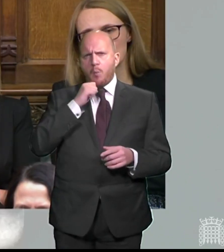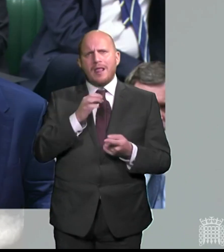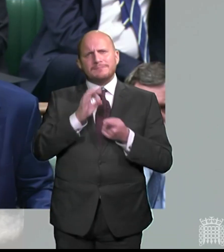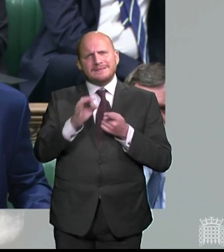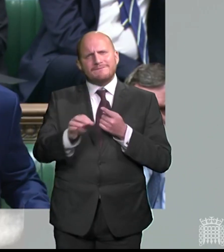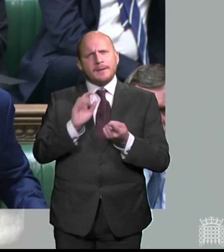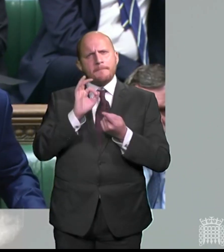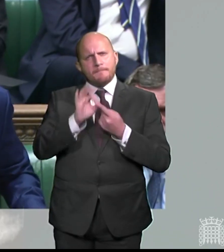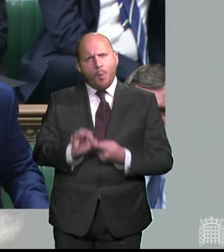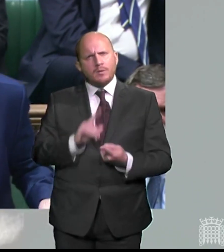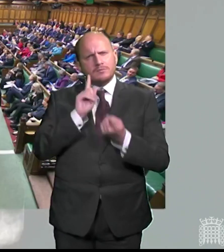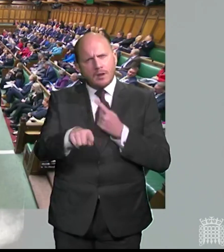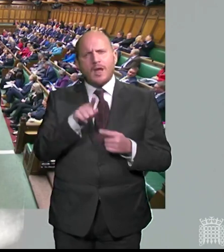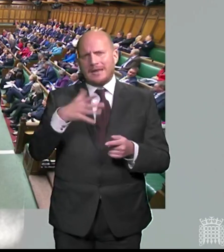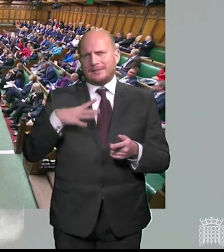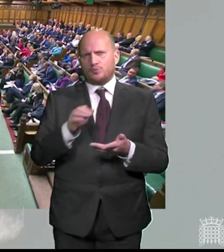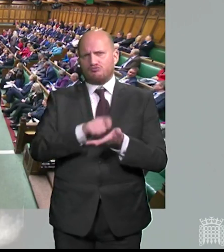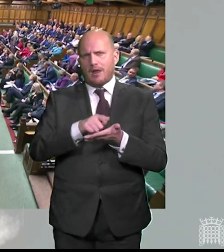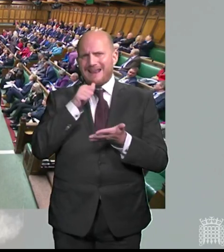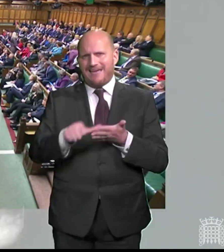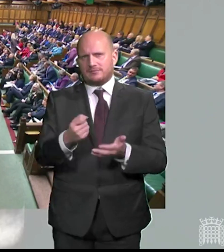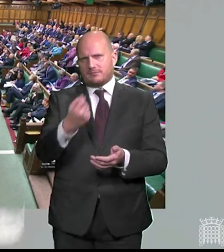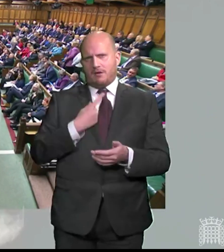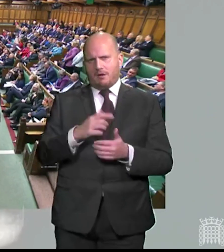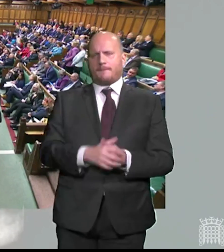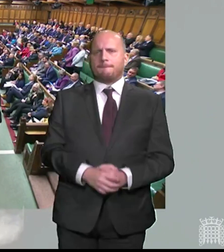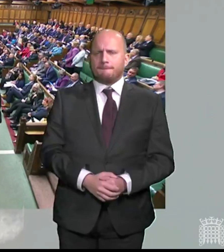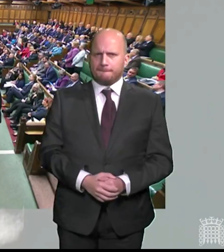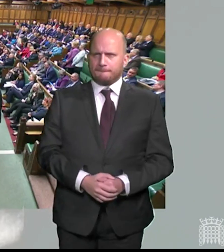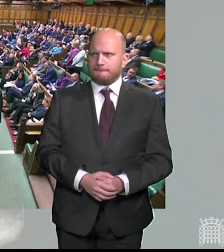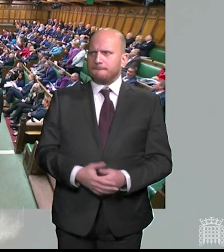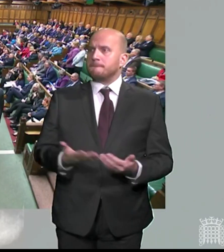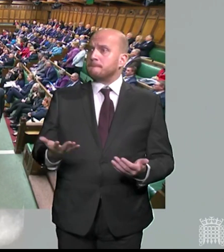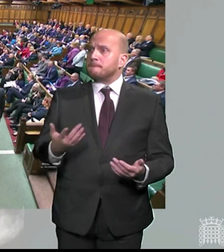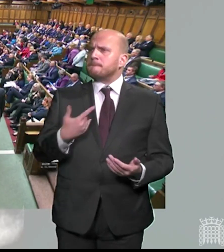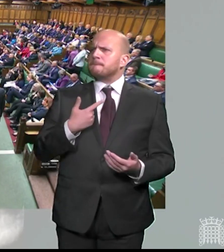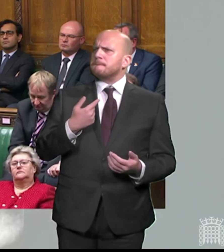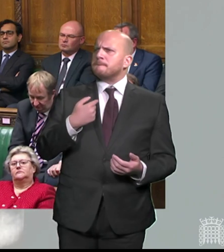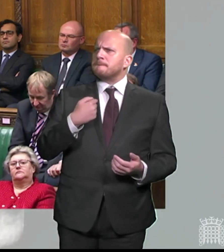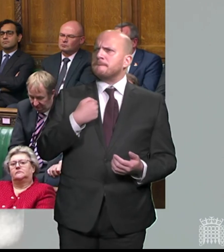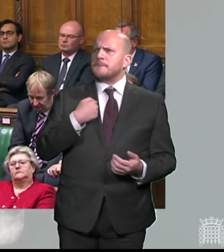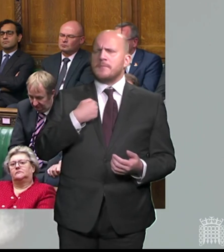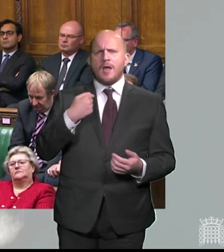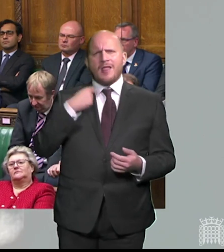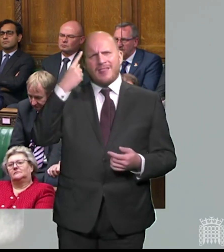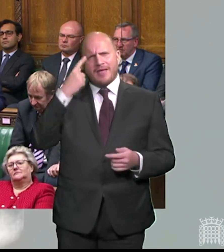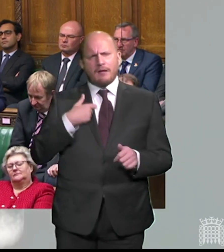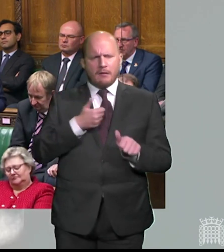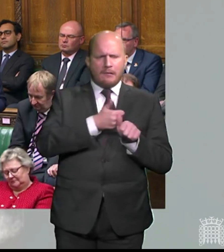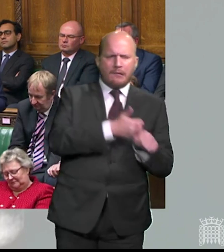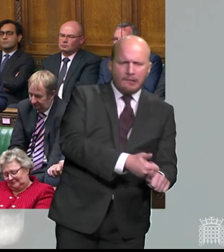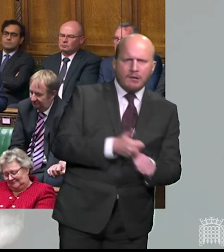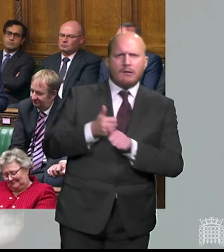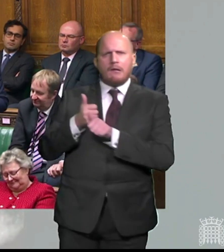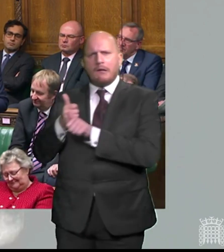junior staff without supervision. While we await an inquiry the Prime Minister hasn't even instigated from a